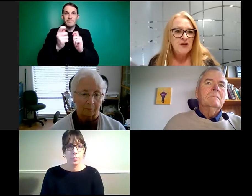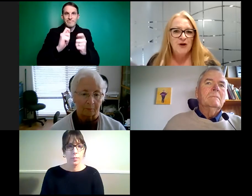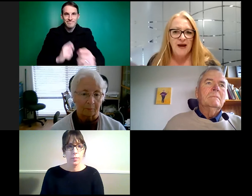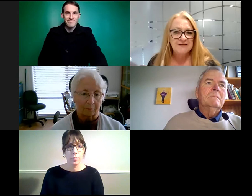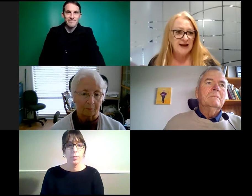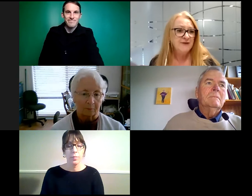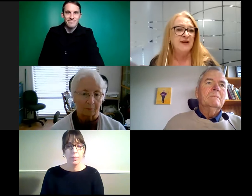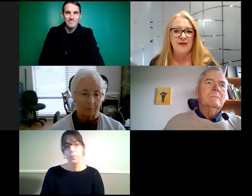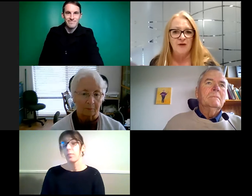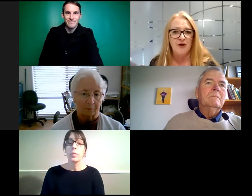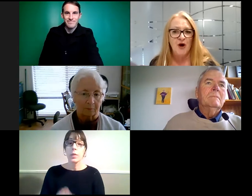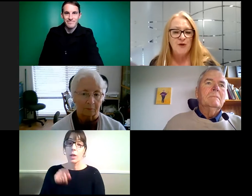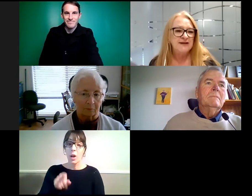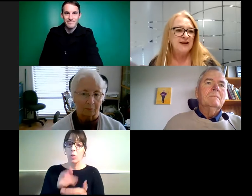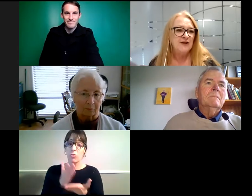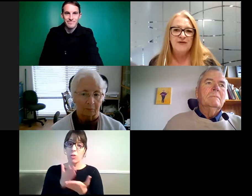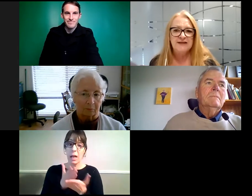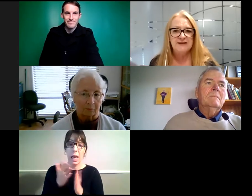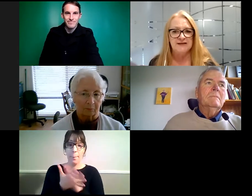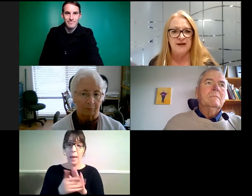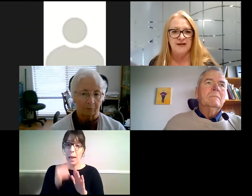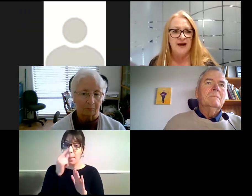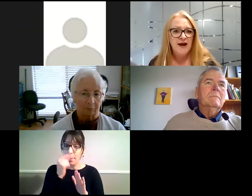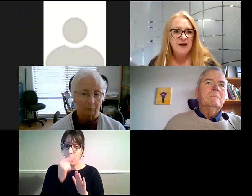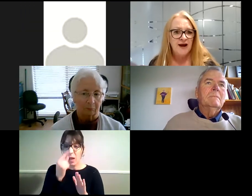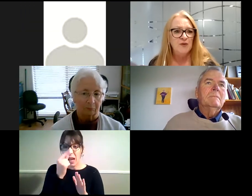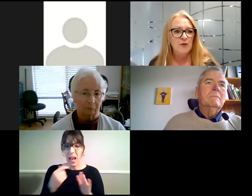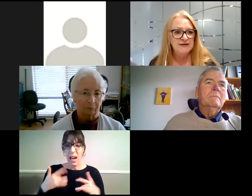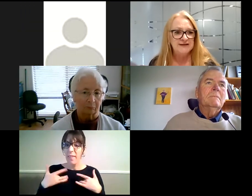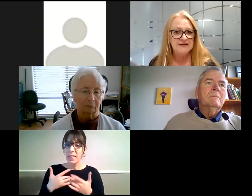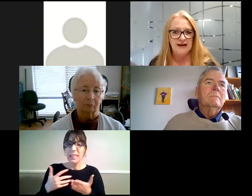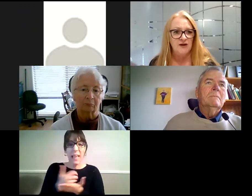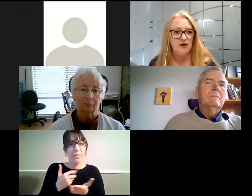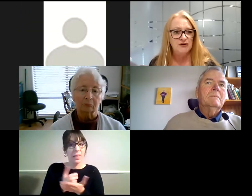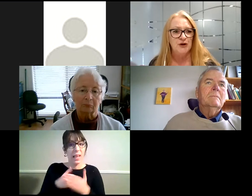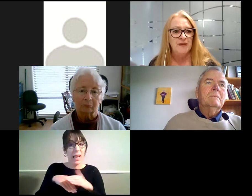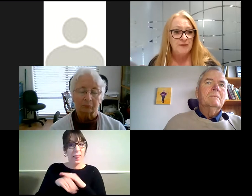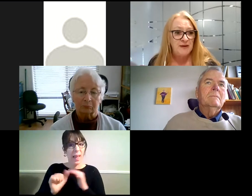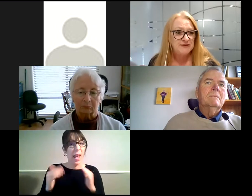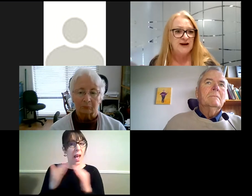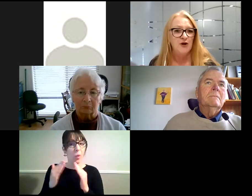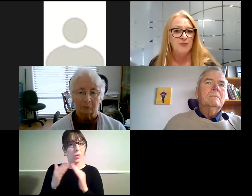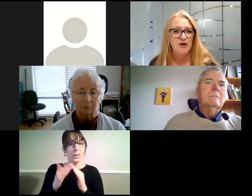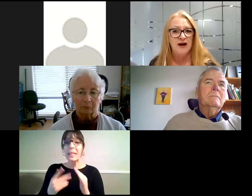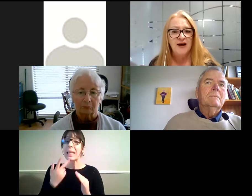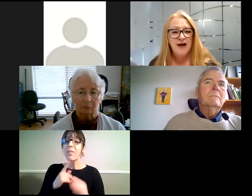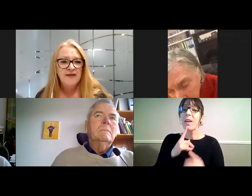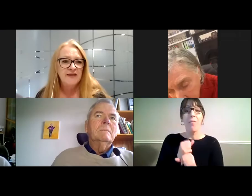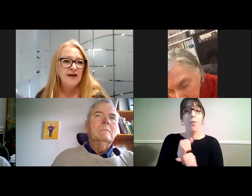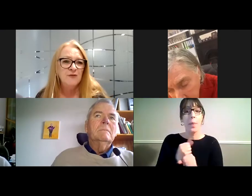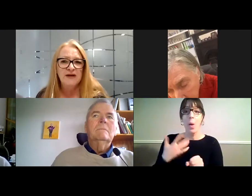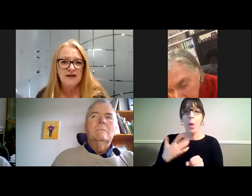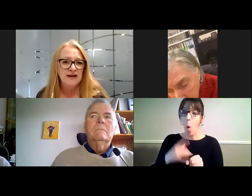and safely in their own homes. If this is something that government wants to see in the long term that people stay home longer,